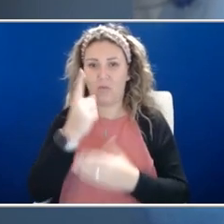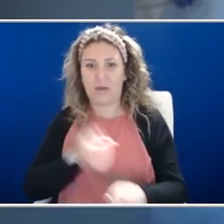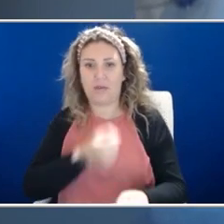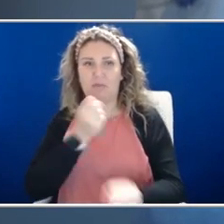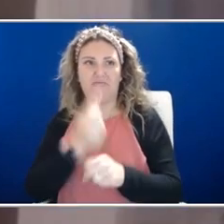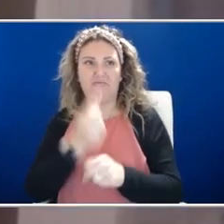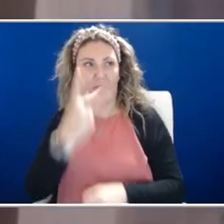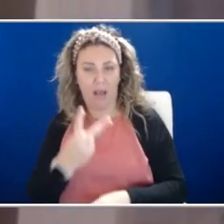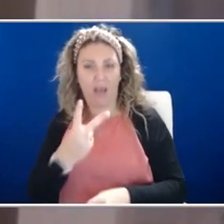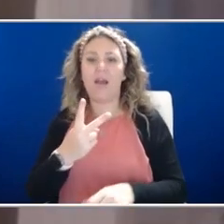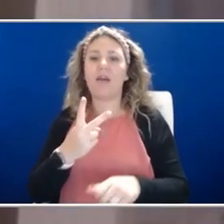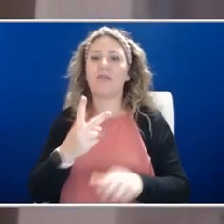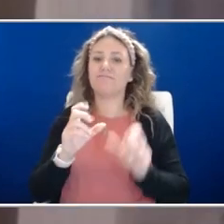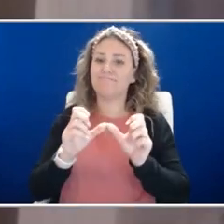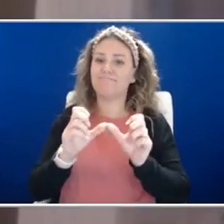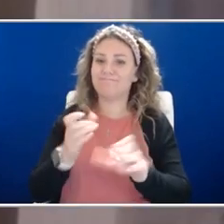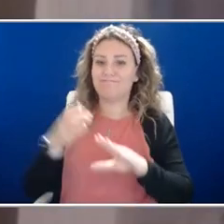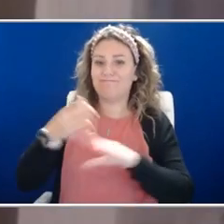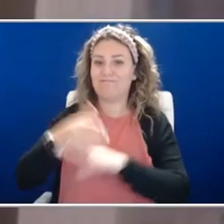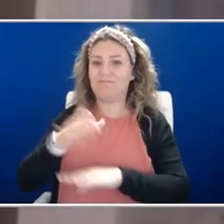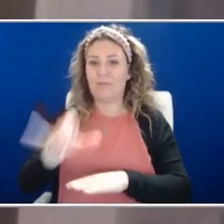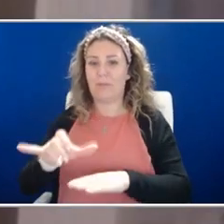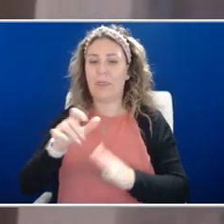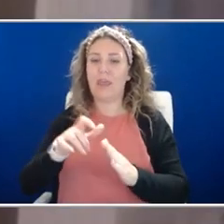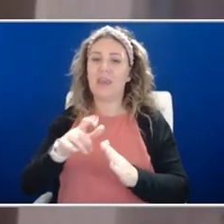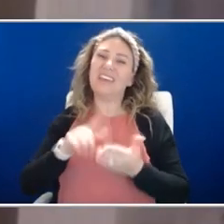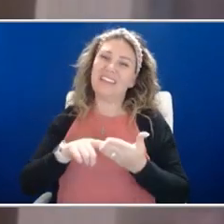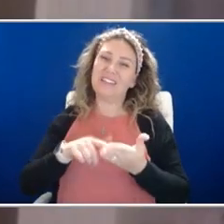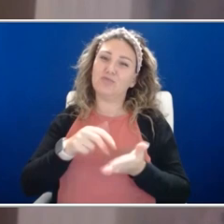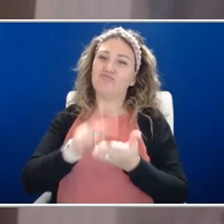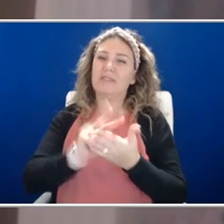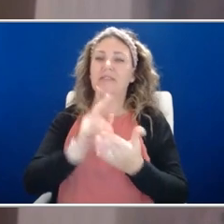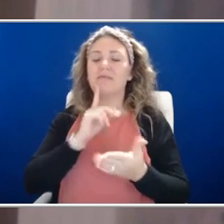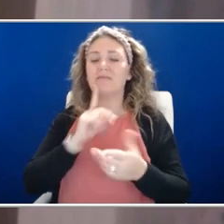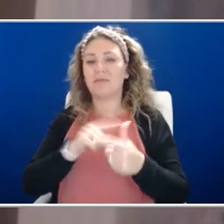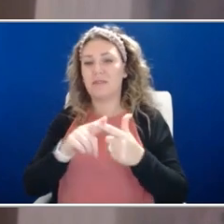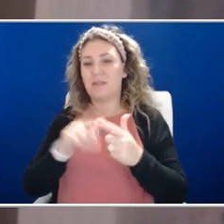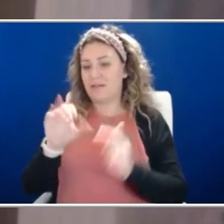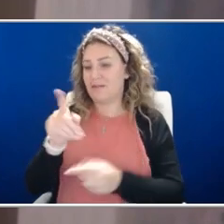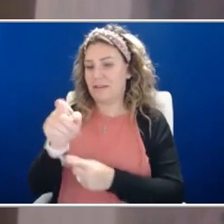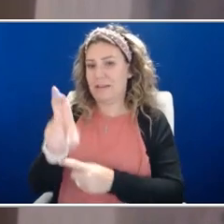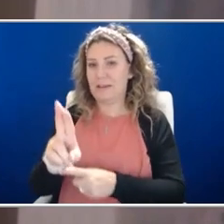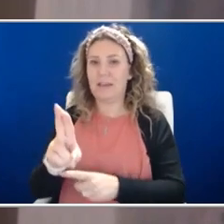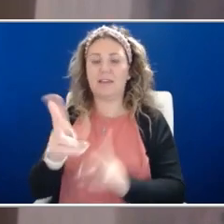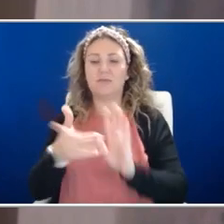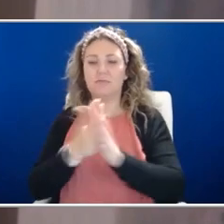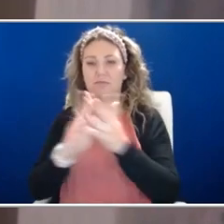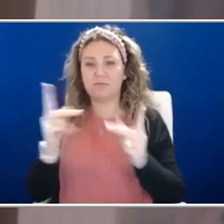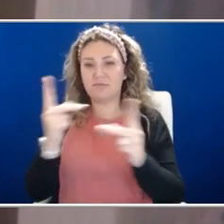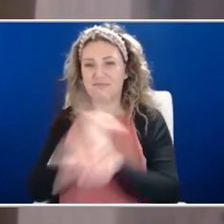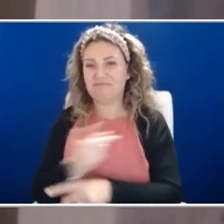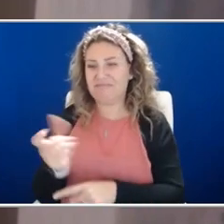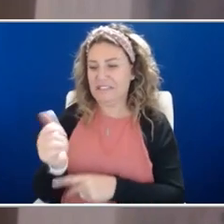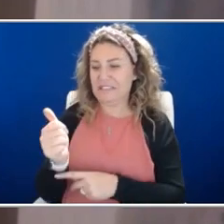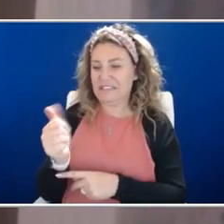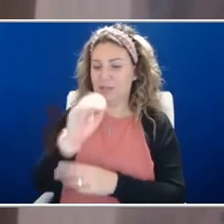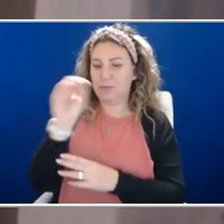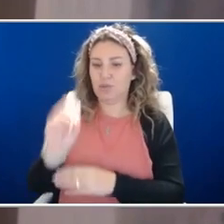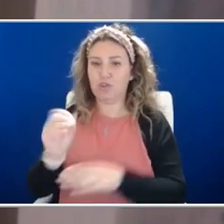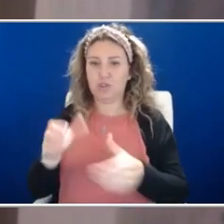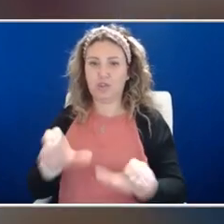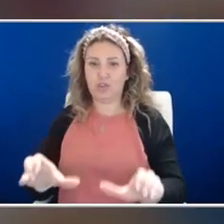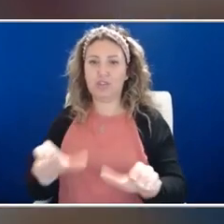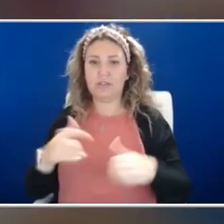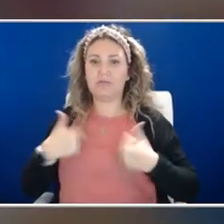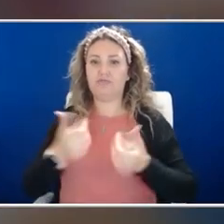And then after that, he relapsed. His cancer came back and his odds fell even worse. So he had about a 10% chance for survival for 5 years at